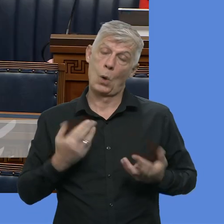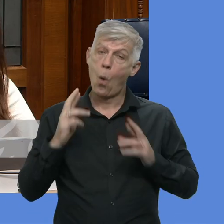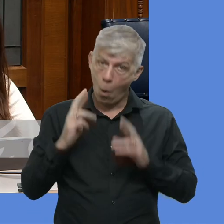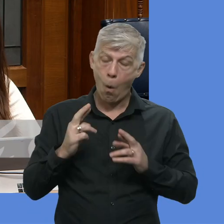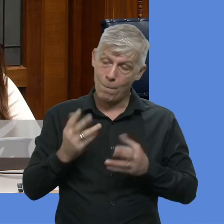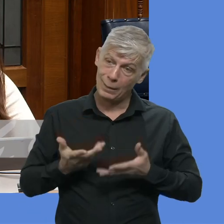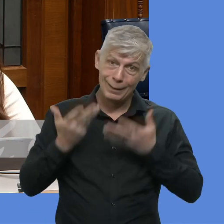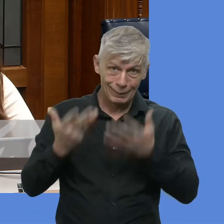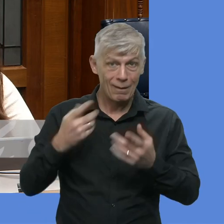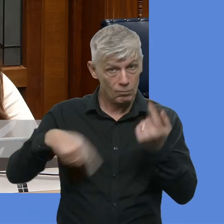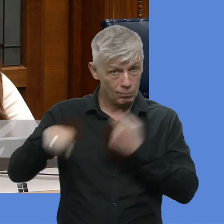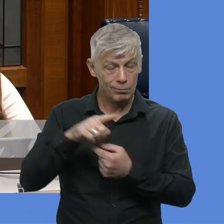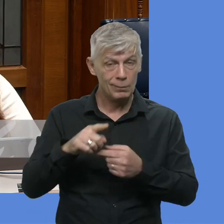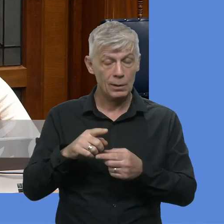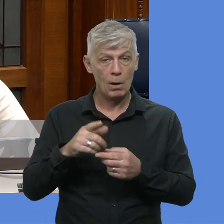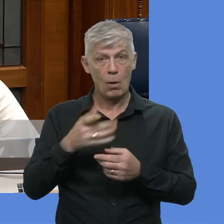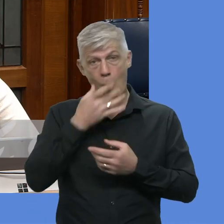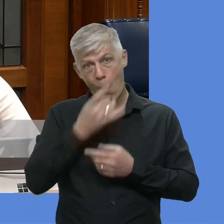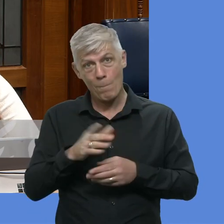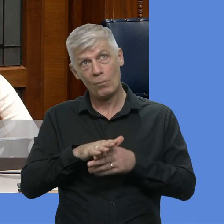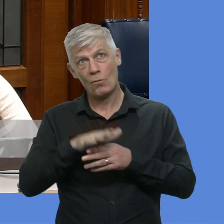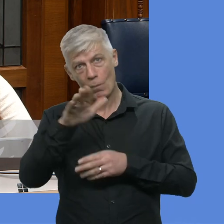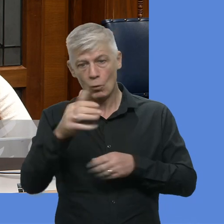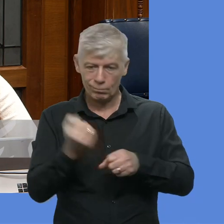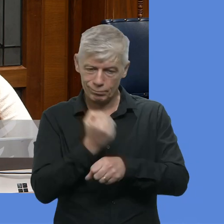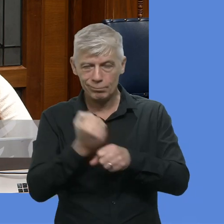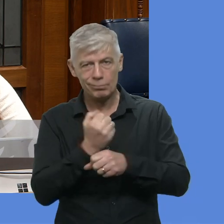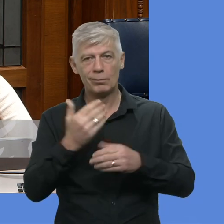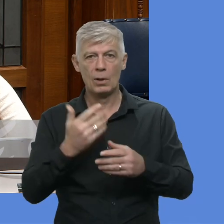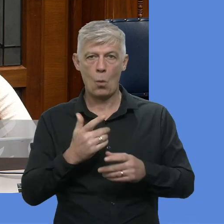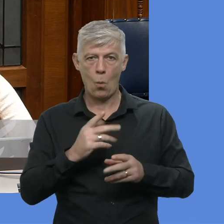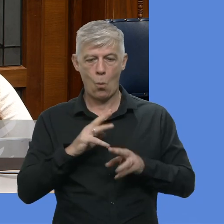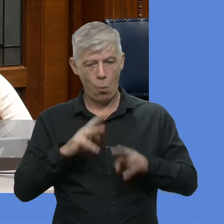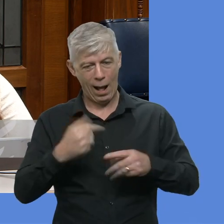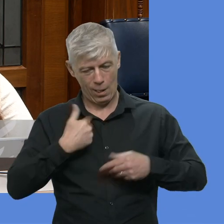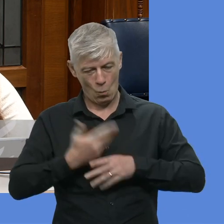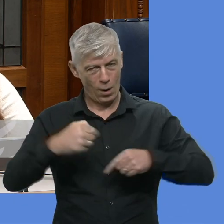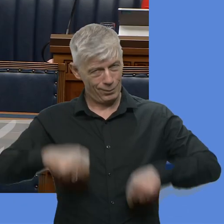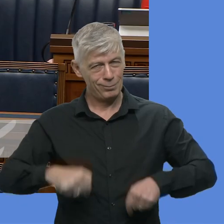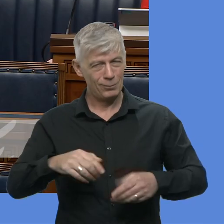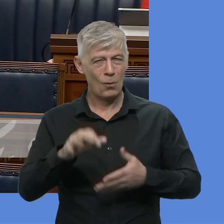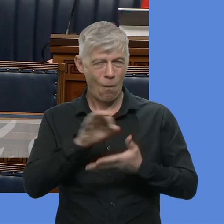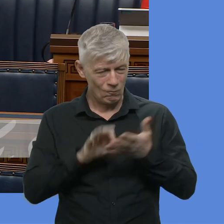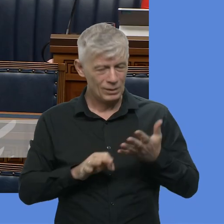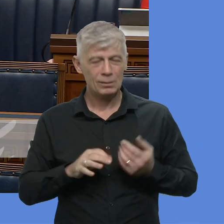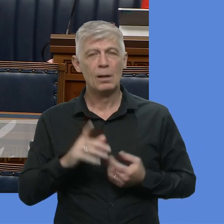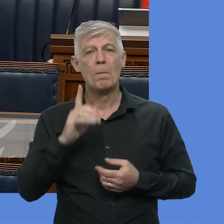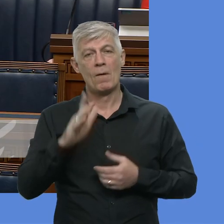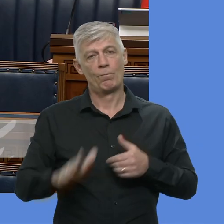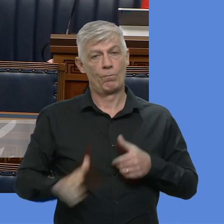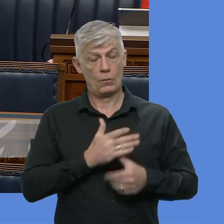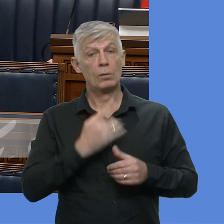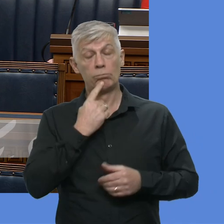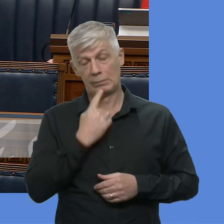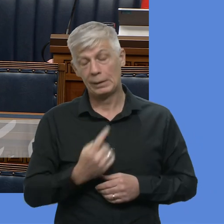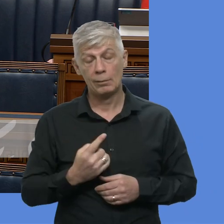hope, hopefully in many different ways in the remainder of my time in office. But first of all, I would say I